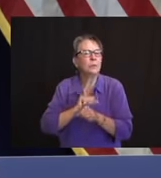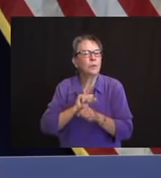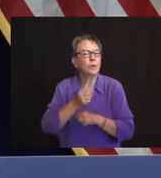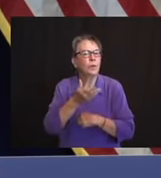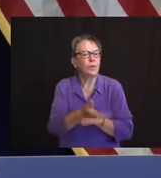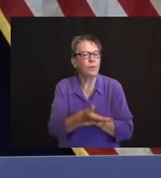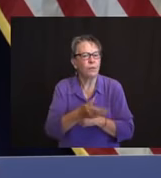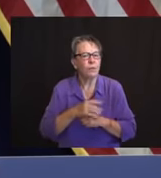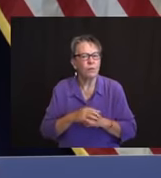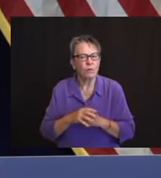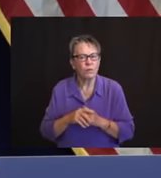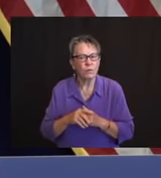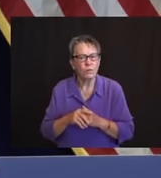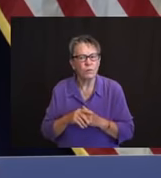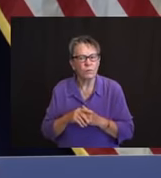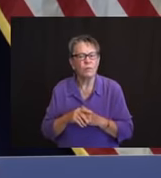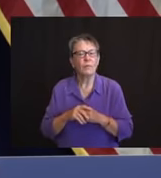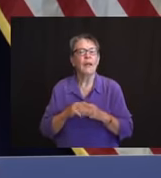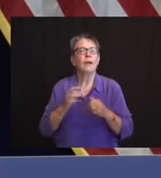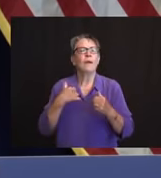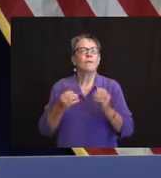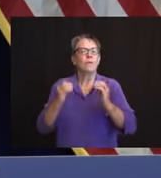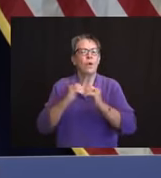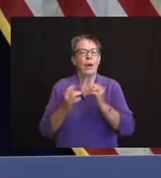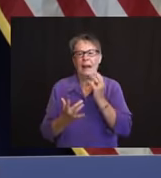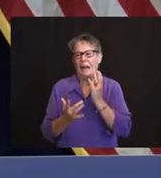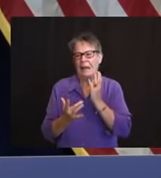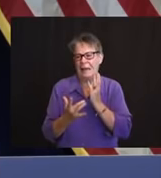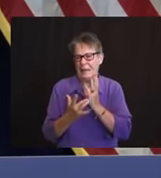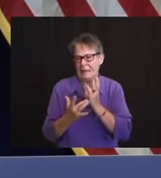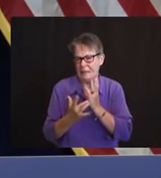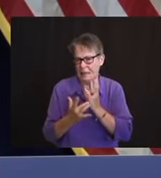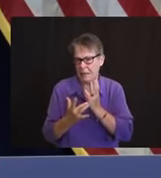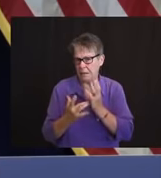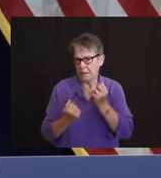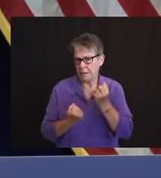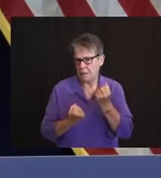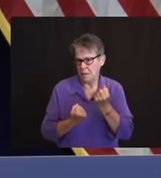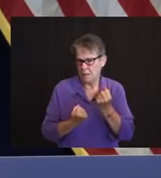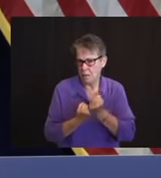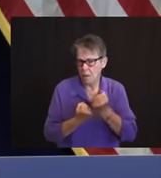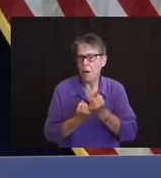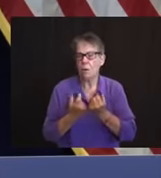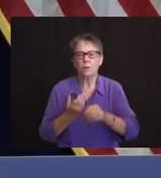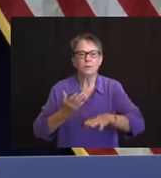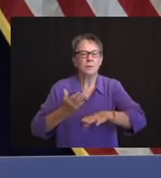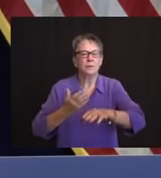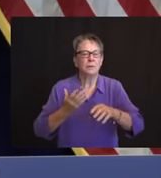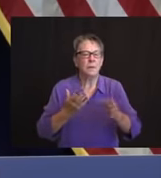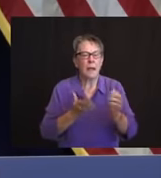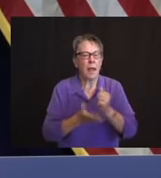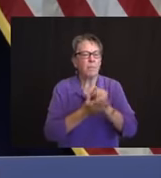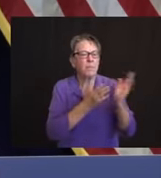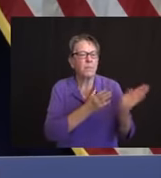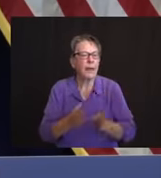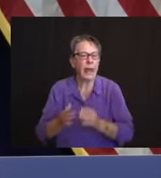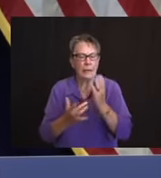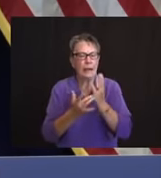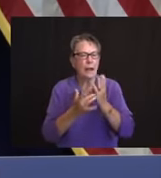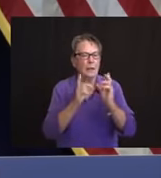support to the Planning and Development Department in City Hall in order to complete the city's master